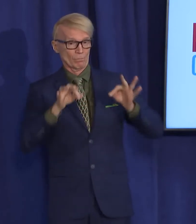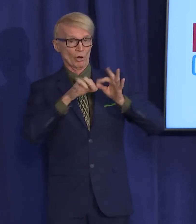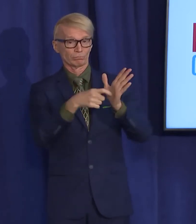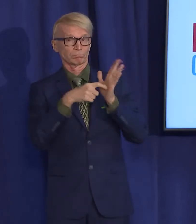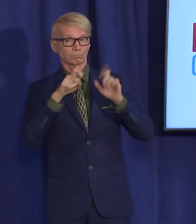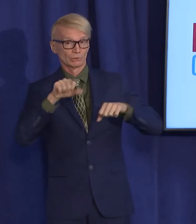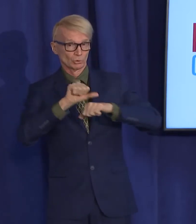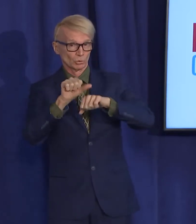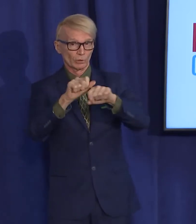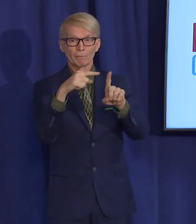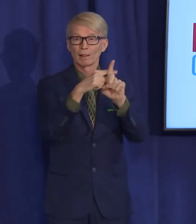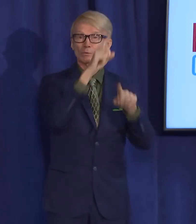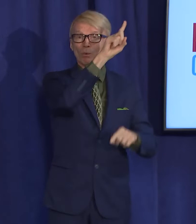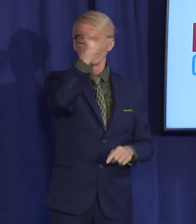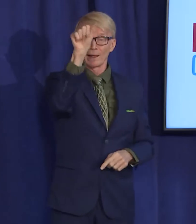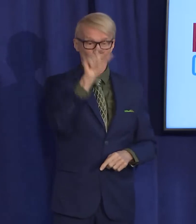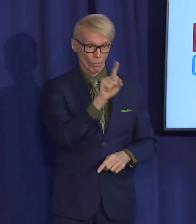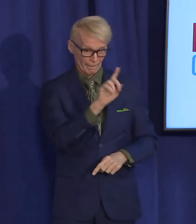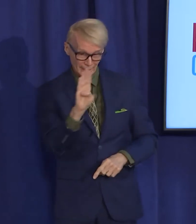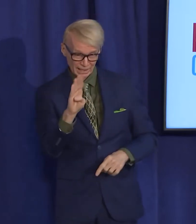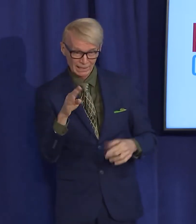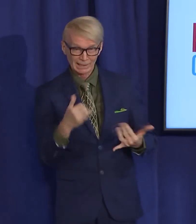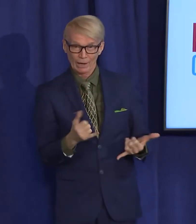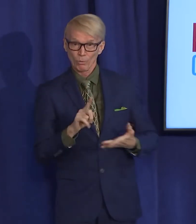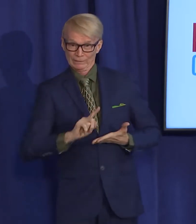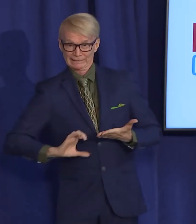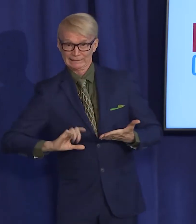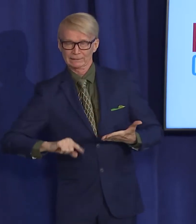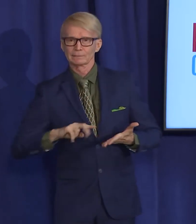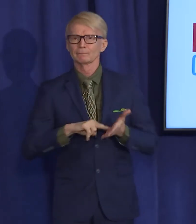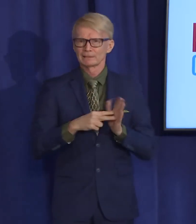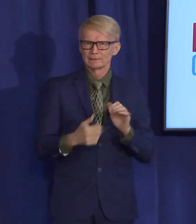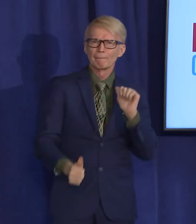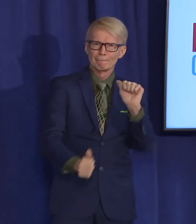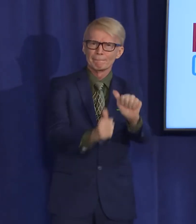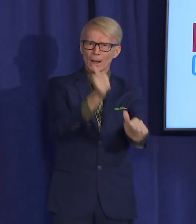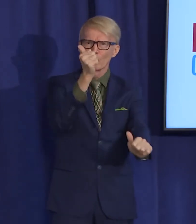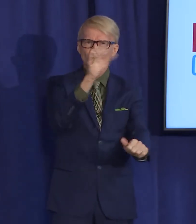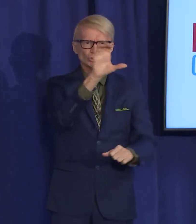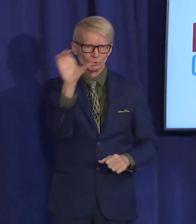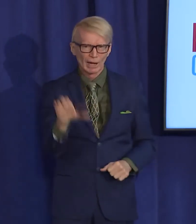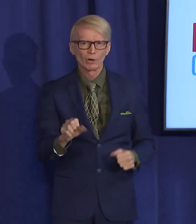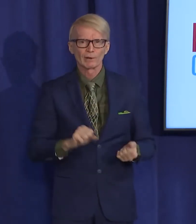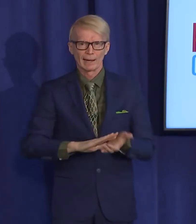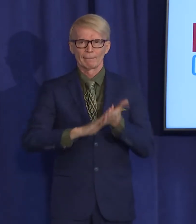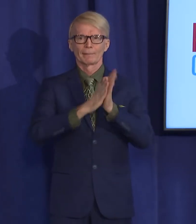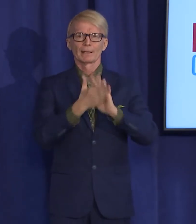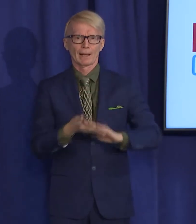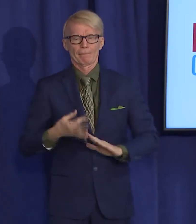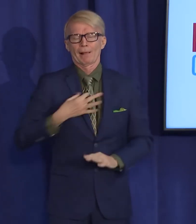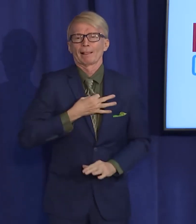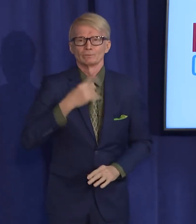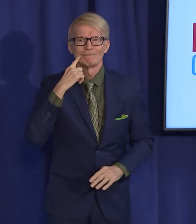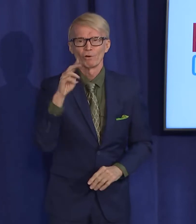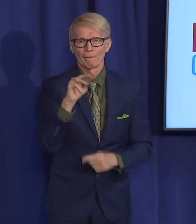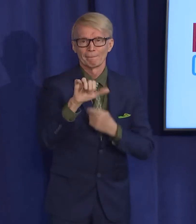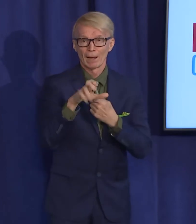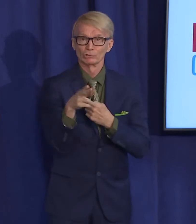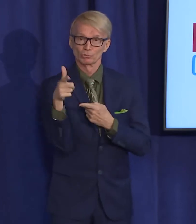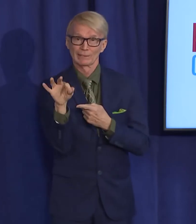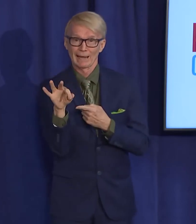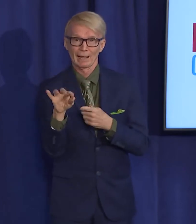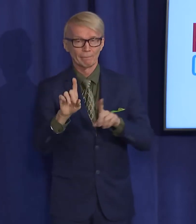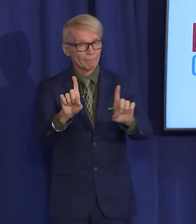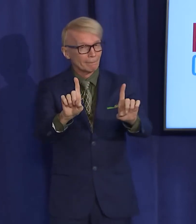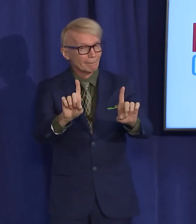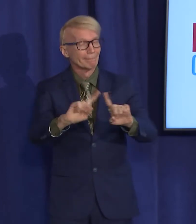and 1B, most Chicagoans will actually be eligible to be vaccinated beginning March 29. But just because you're eligible, it